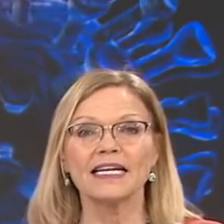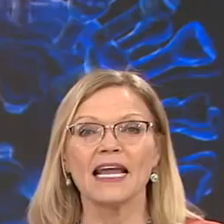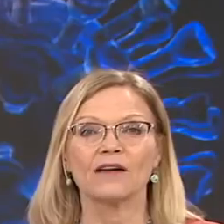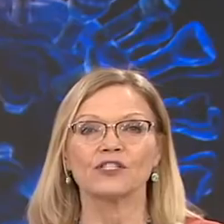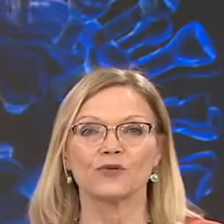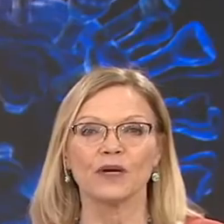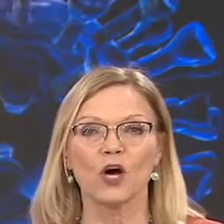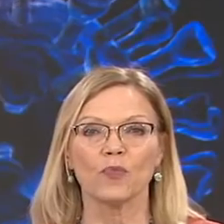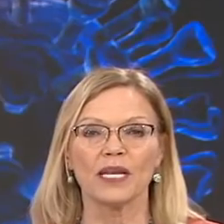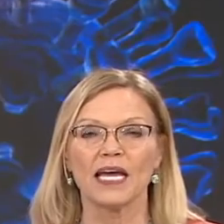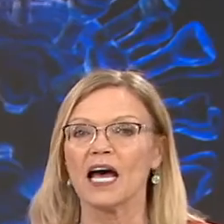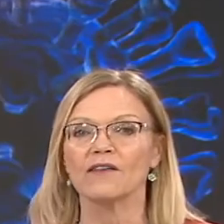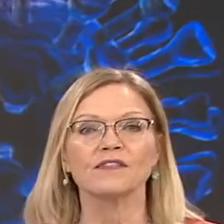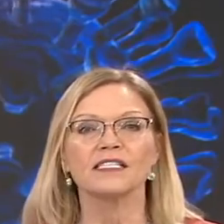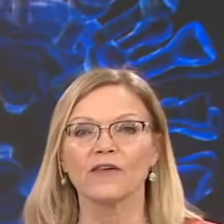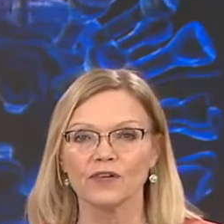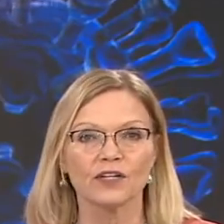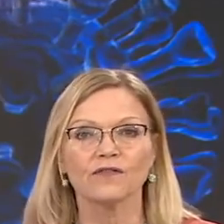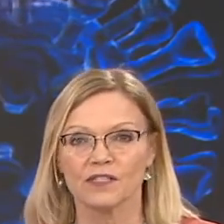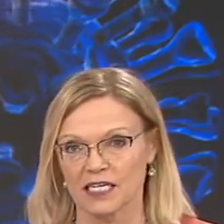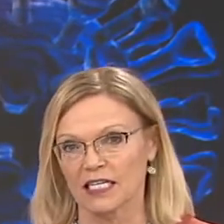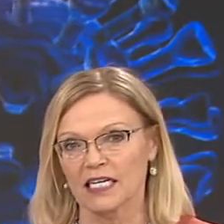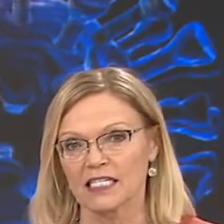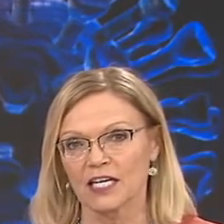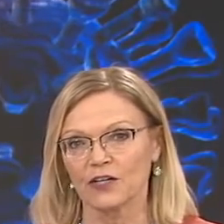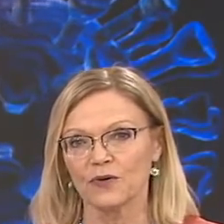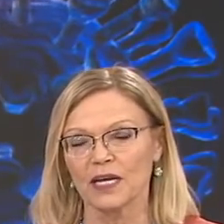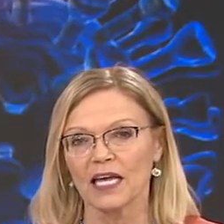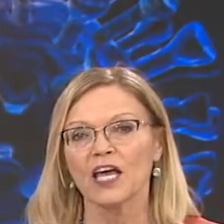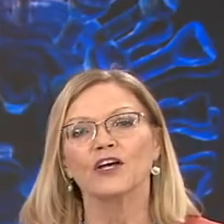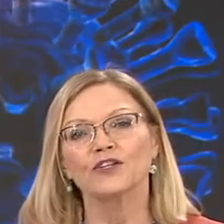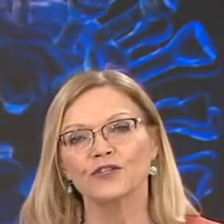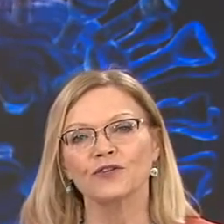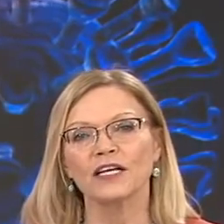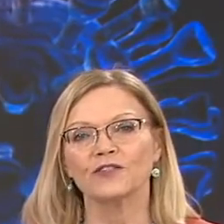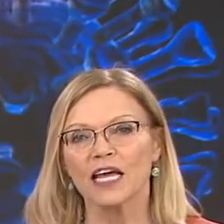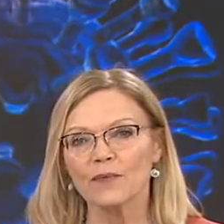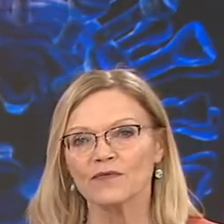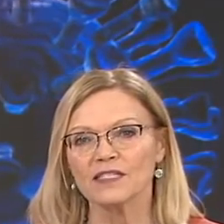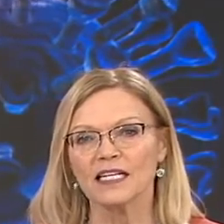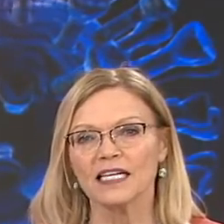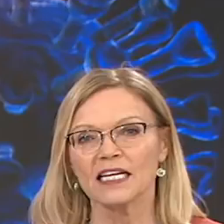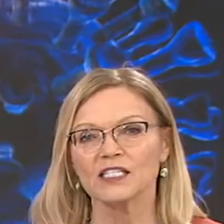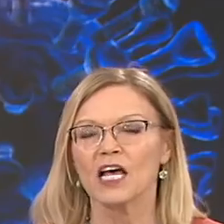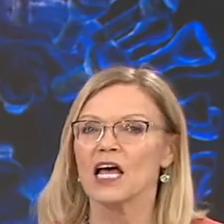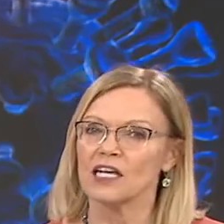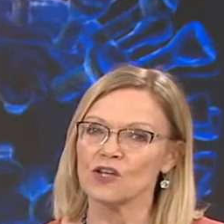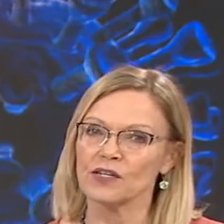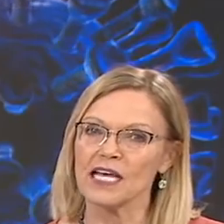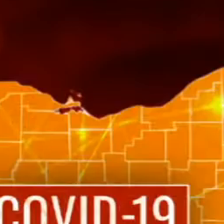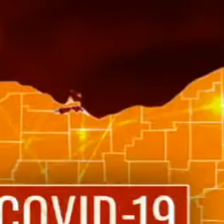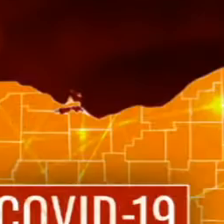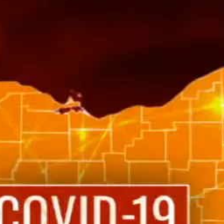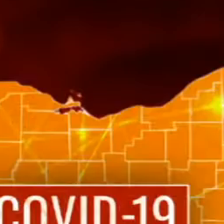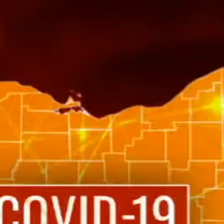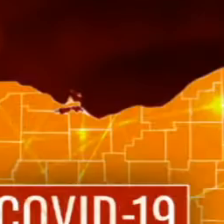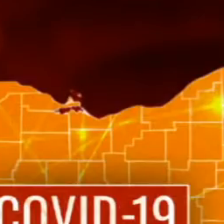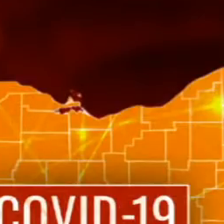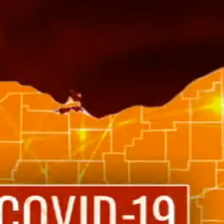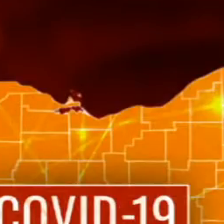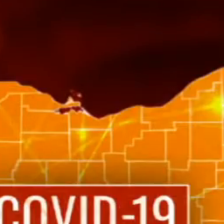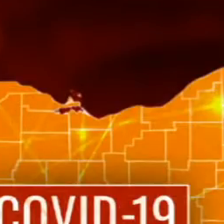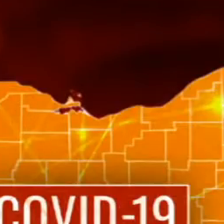he did announce the reopening of several facilities, including certain entertainment facilities, as long as health and